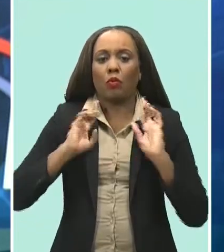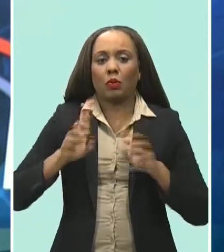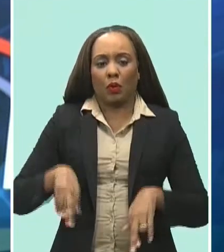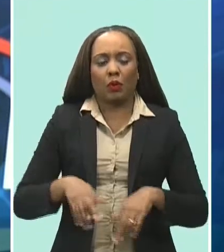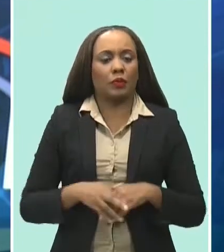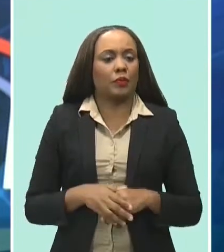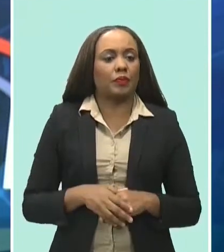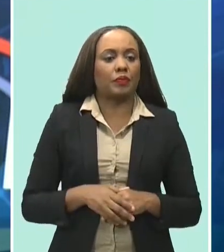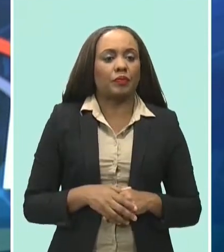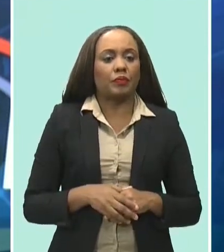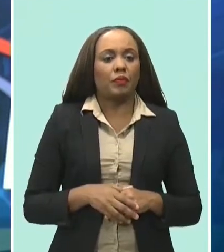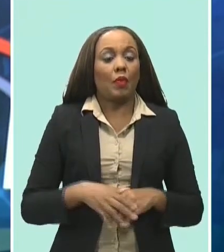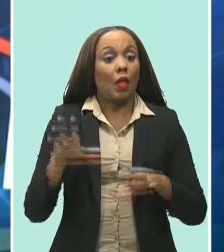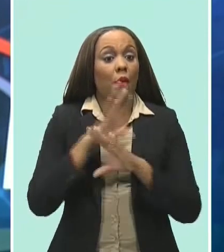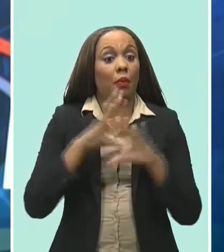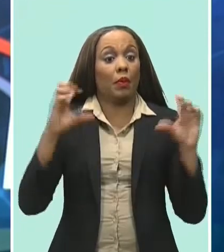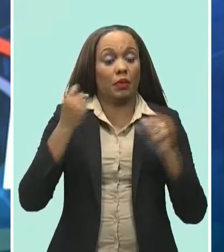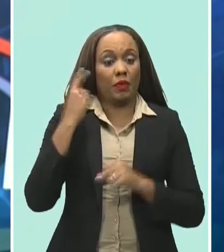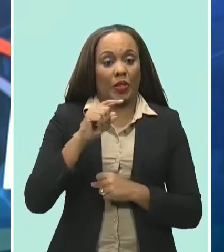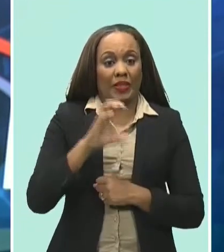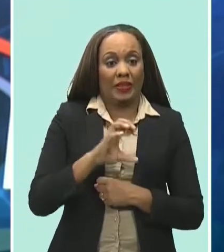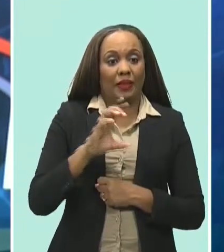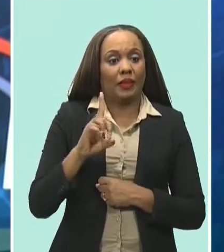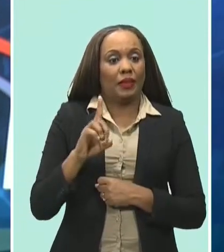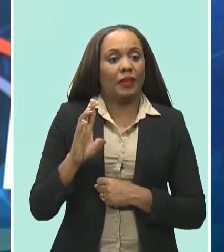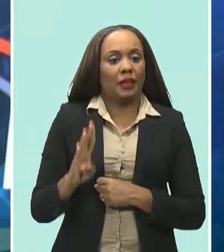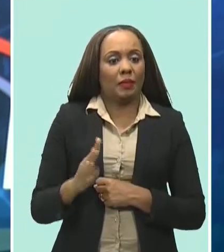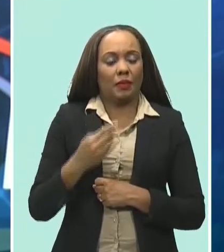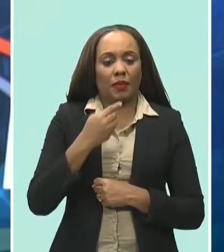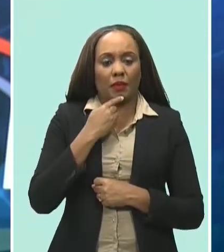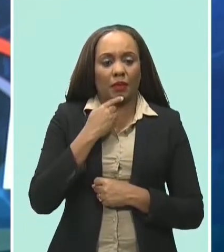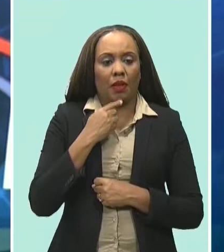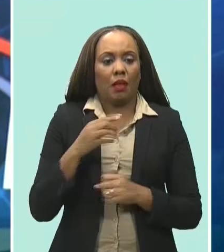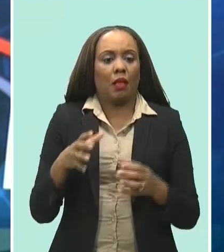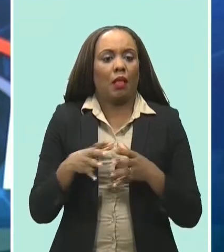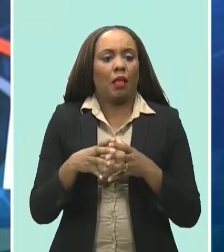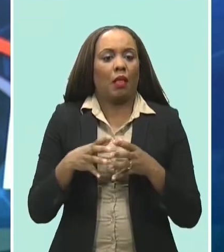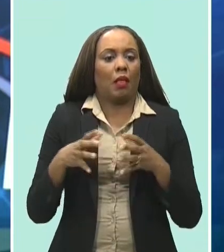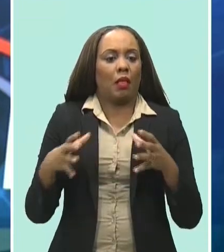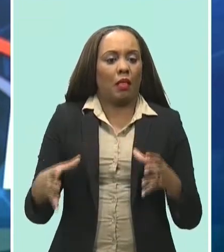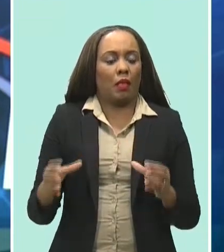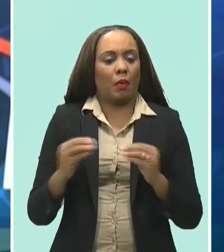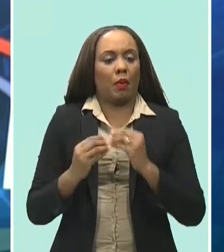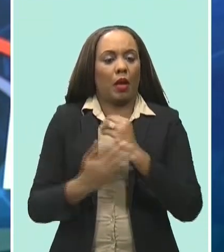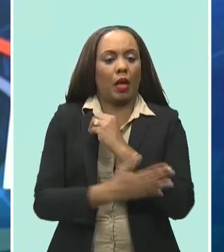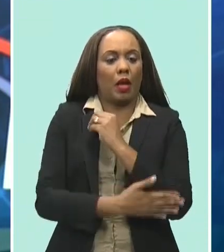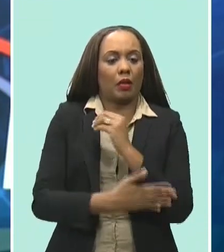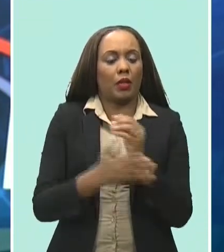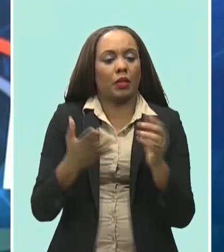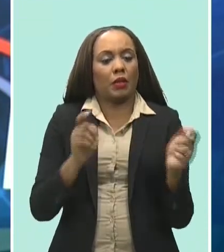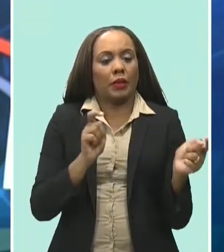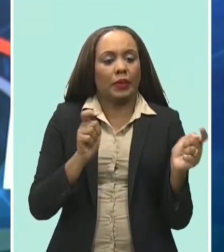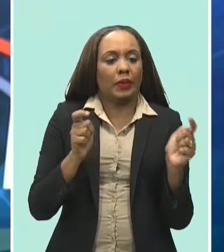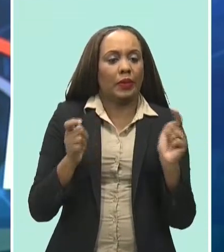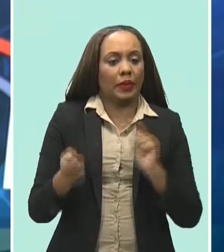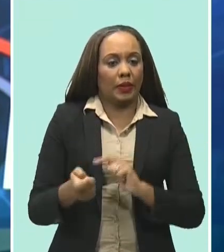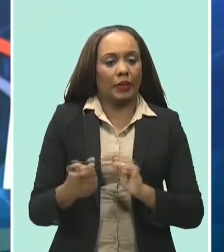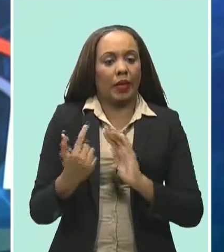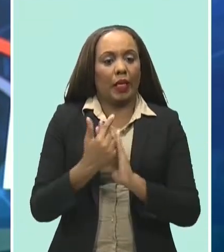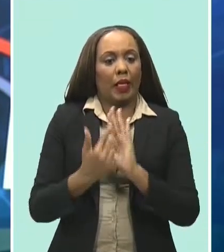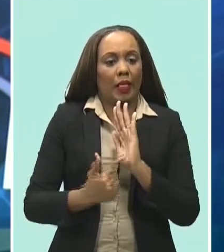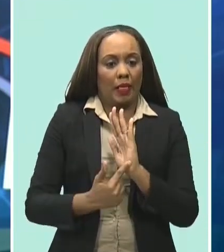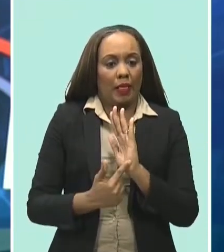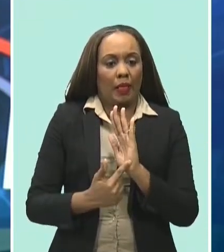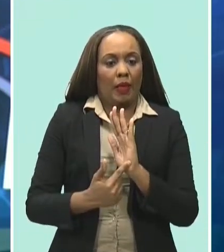challenges. Well, President of the Caribbean Development Bank, Dr. Warren Smith, has noted the increasing number of countries adjusting